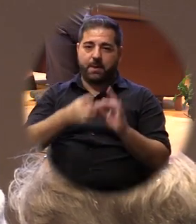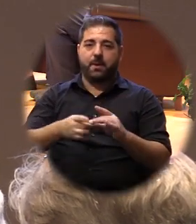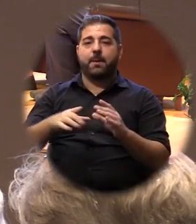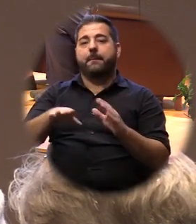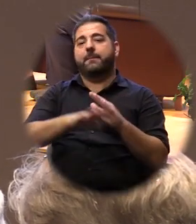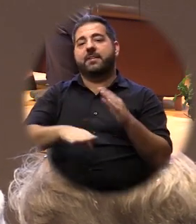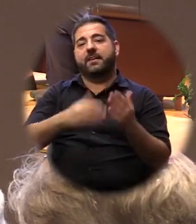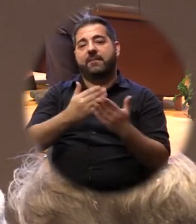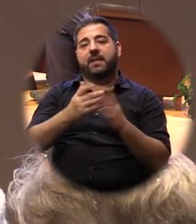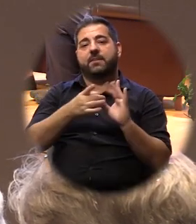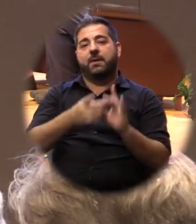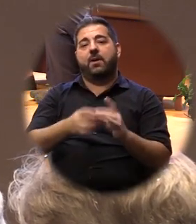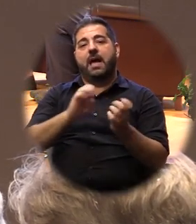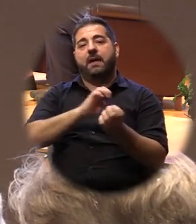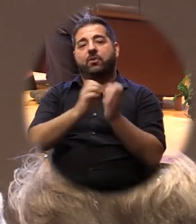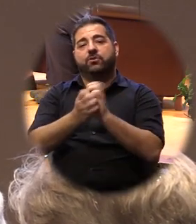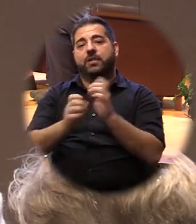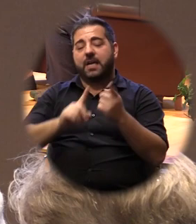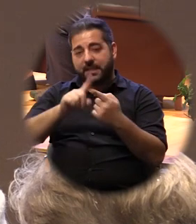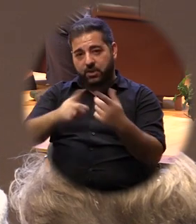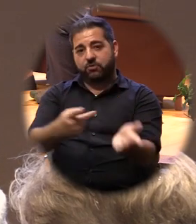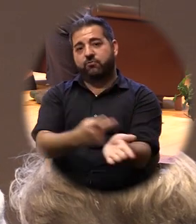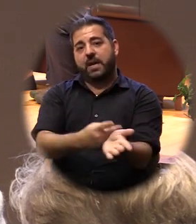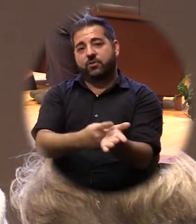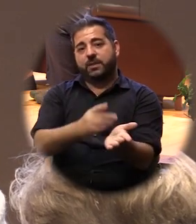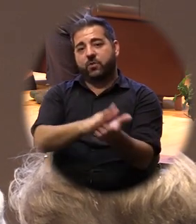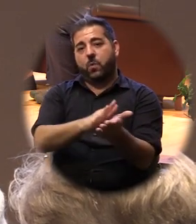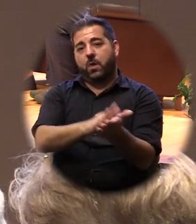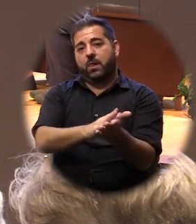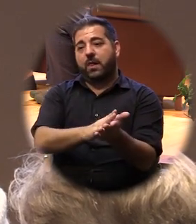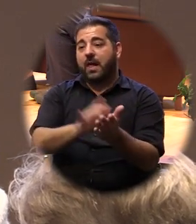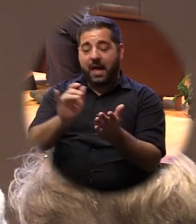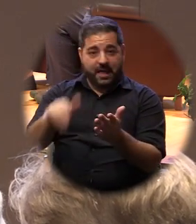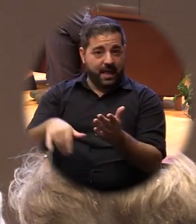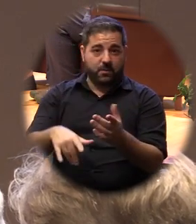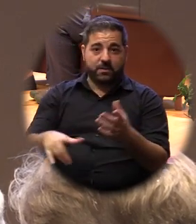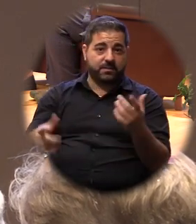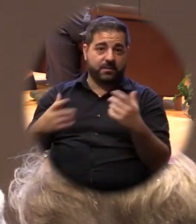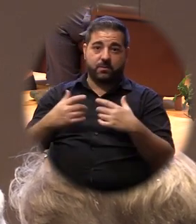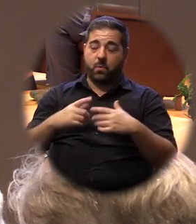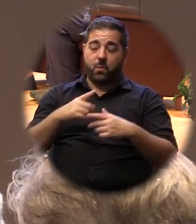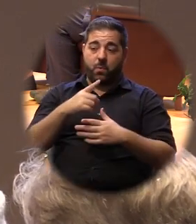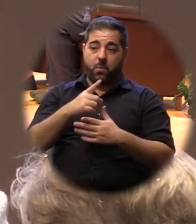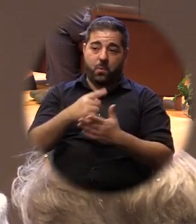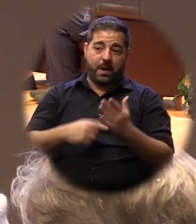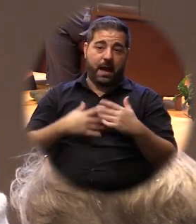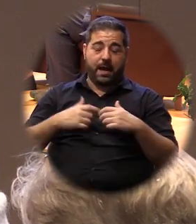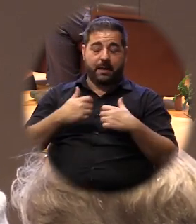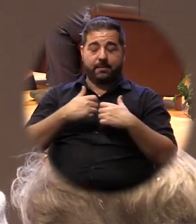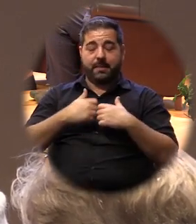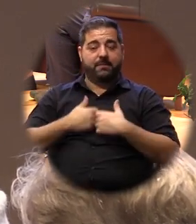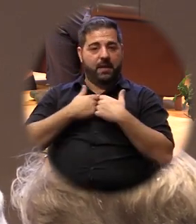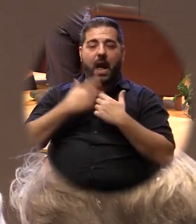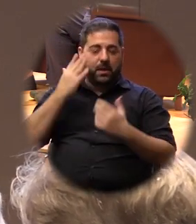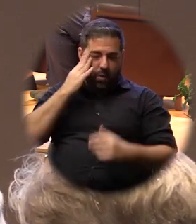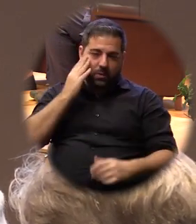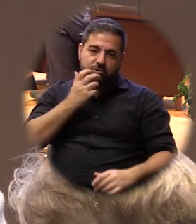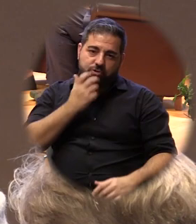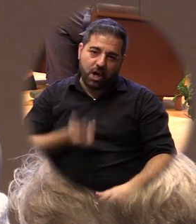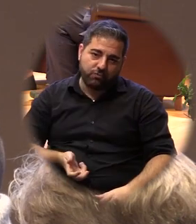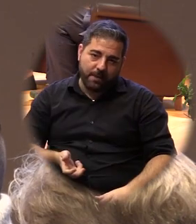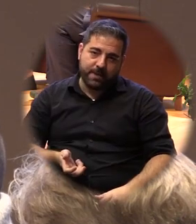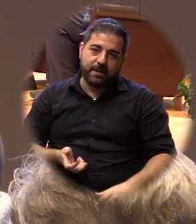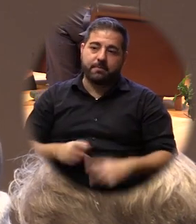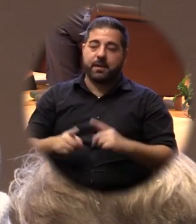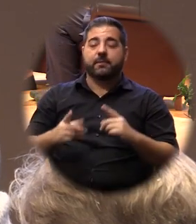facts about evolution until graduate school. And that's just the bubble that I lived in. I know that's like jaw-dropping, but it's